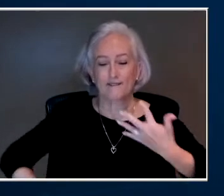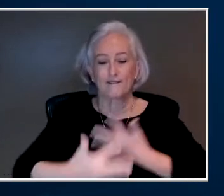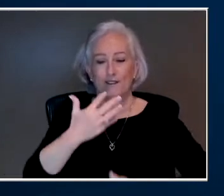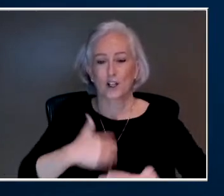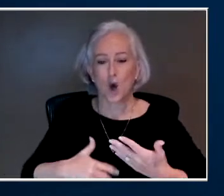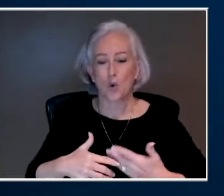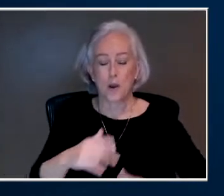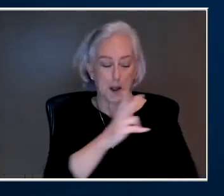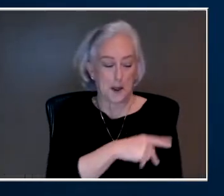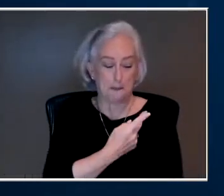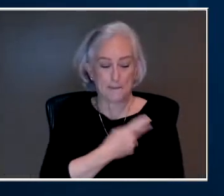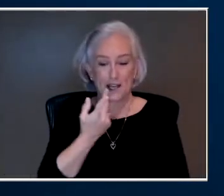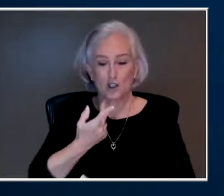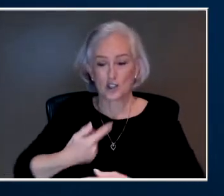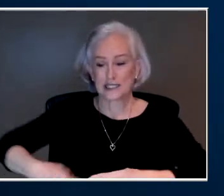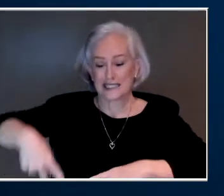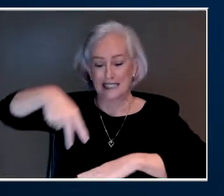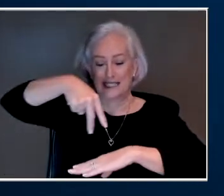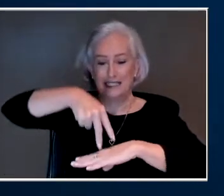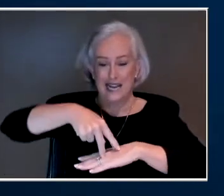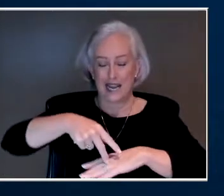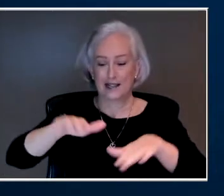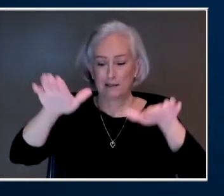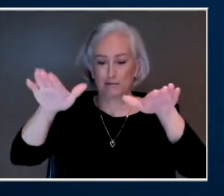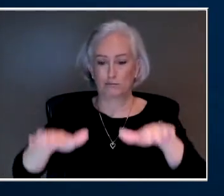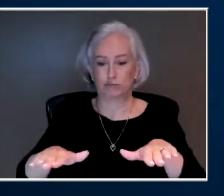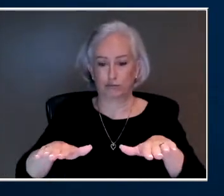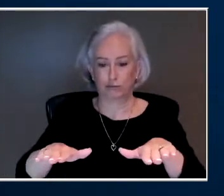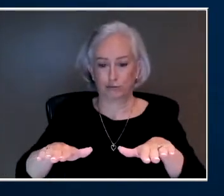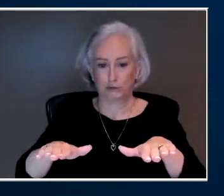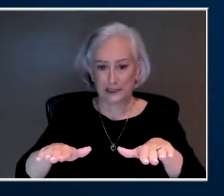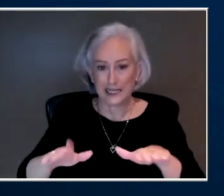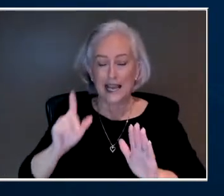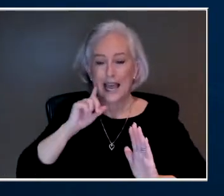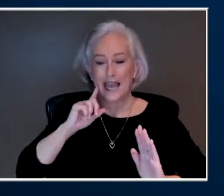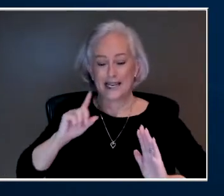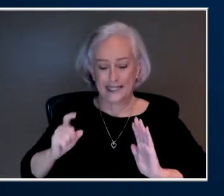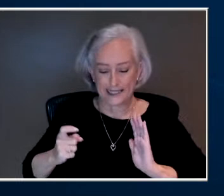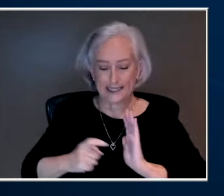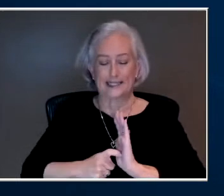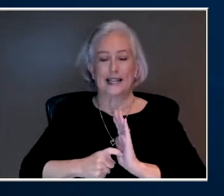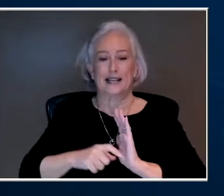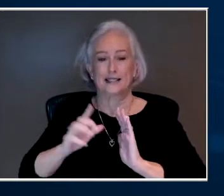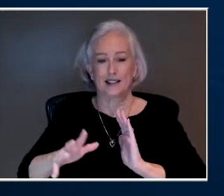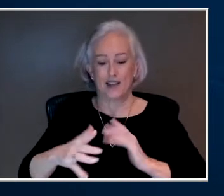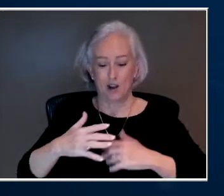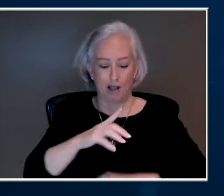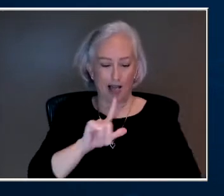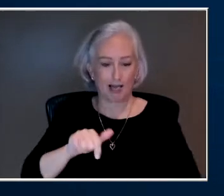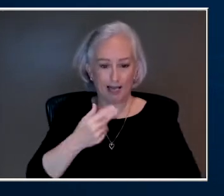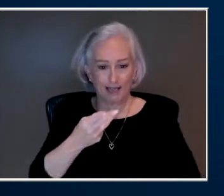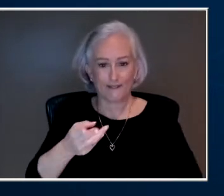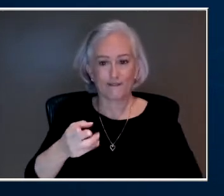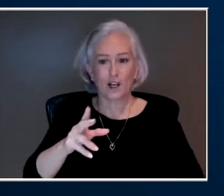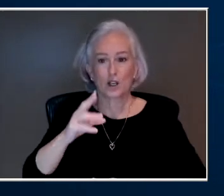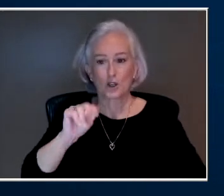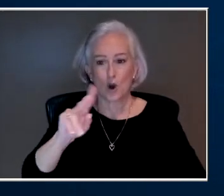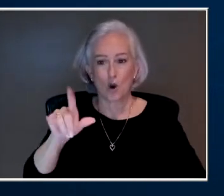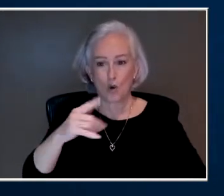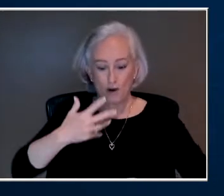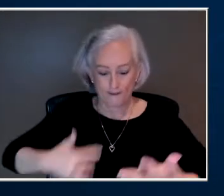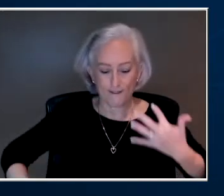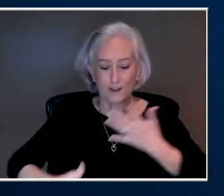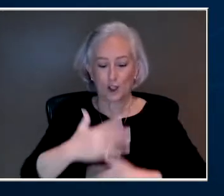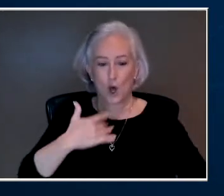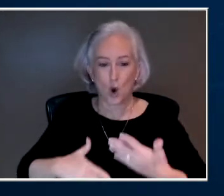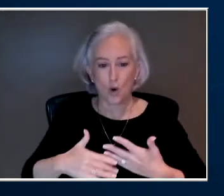see in the video, and it detects their flow of their lymphatics. And then what we do is we monitor that flow moving forward. So